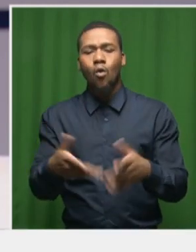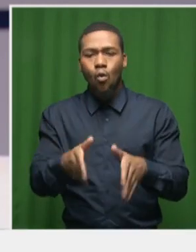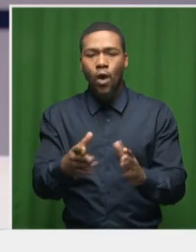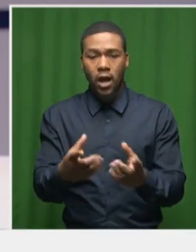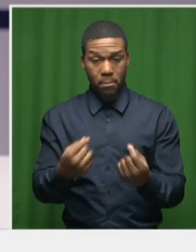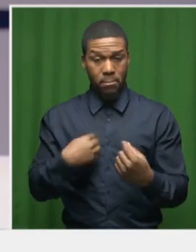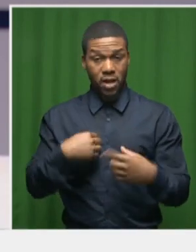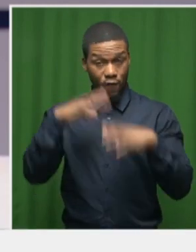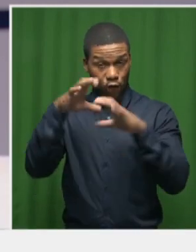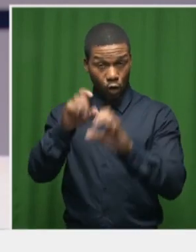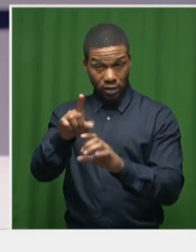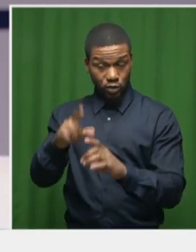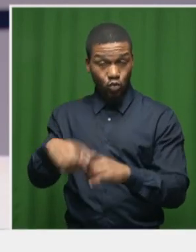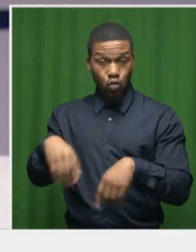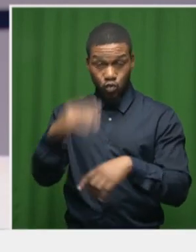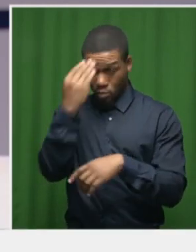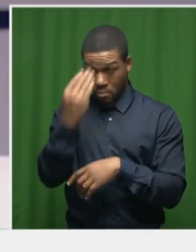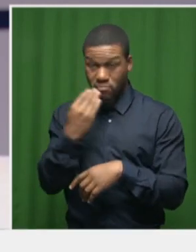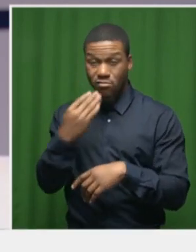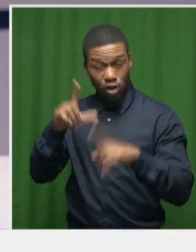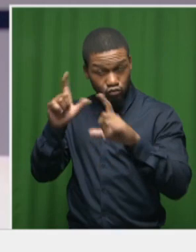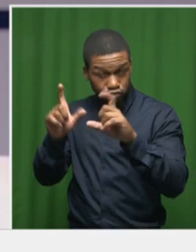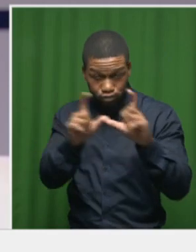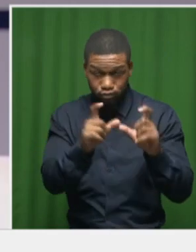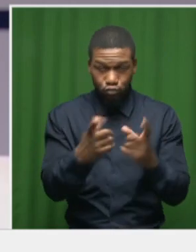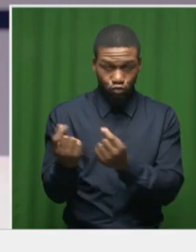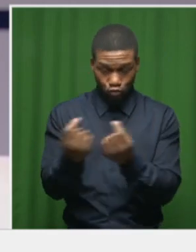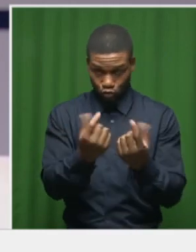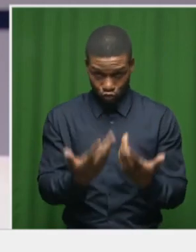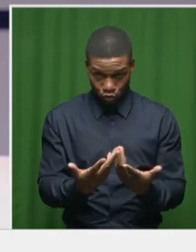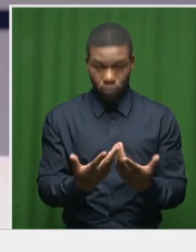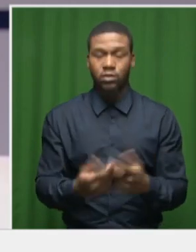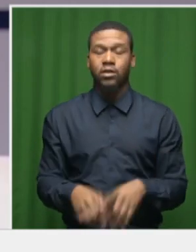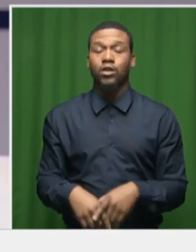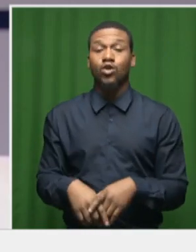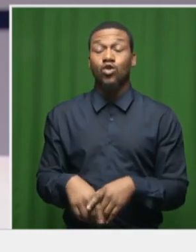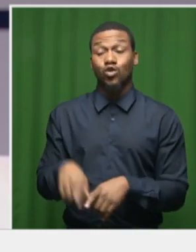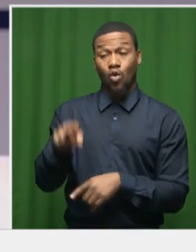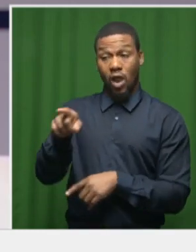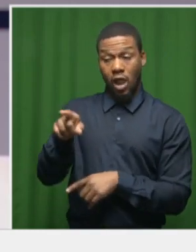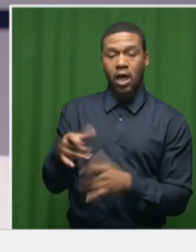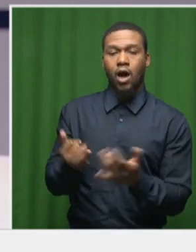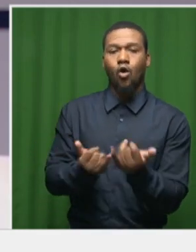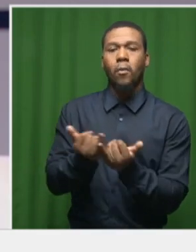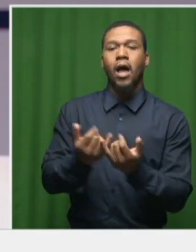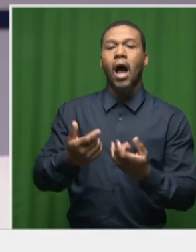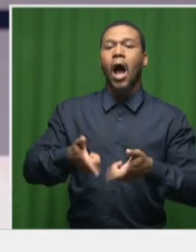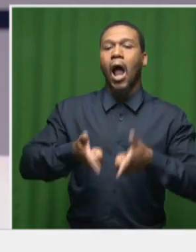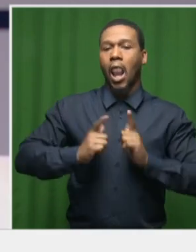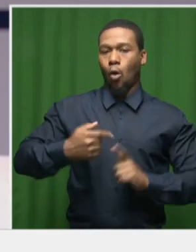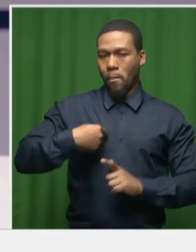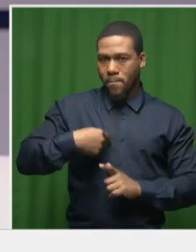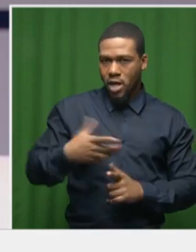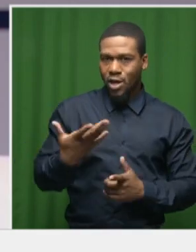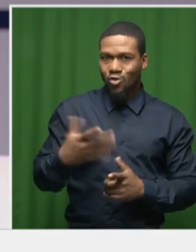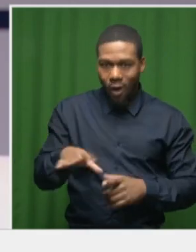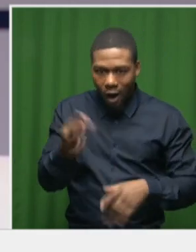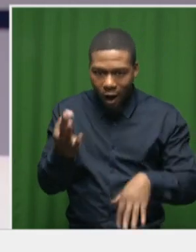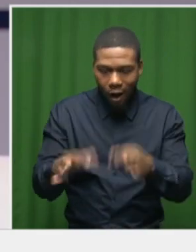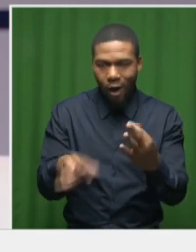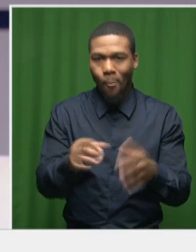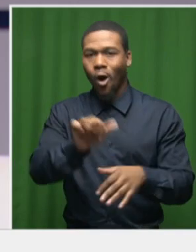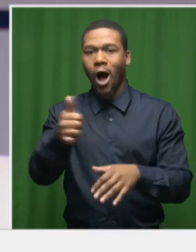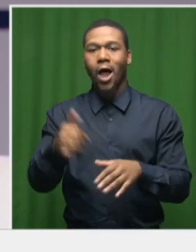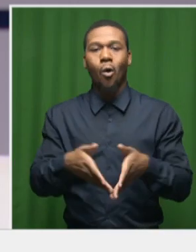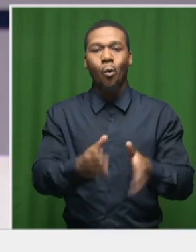main medium that I create my visual work. So this residency allowed me to explore a new medium, which is wool and Hessian. So a